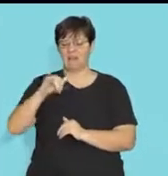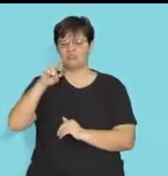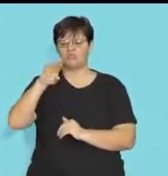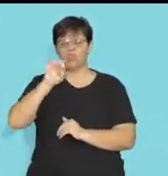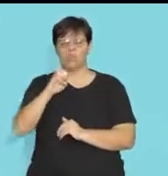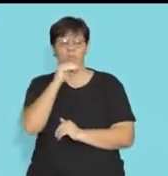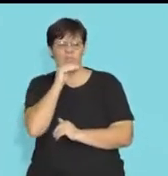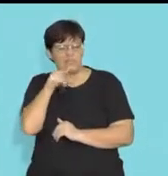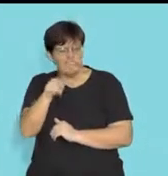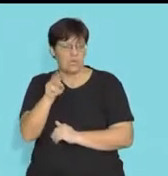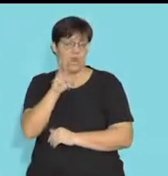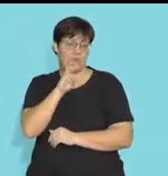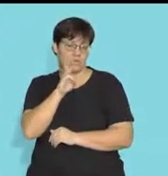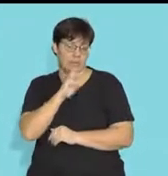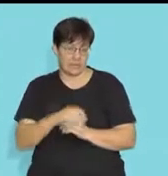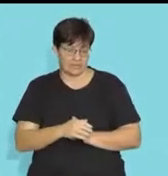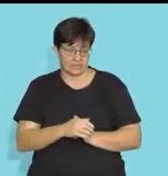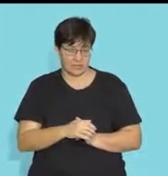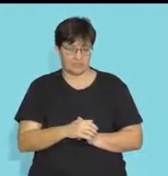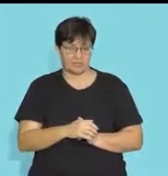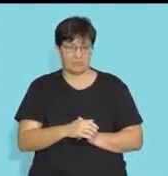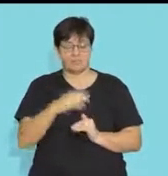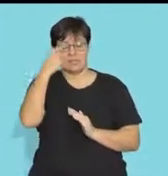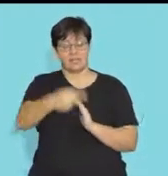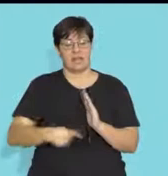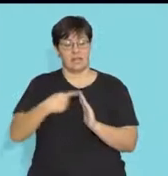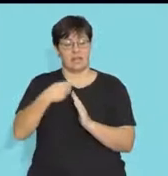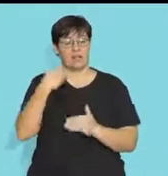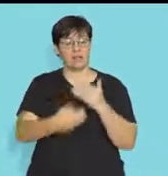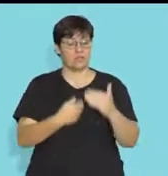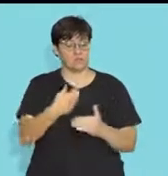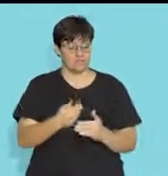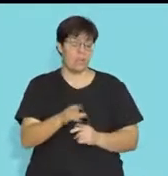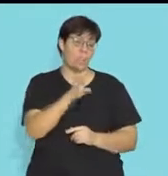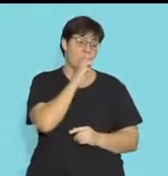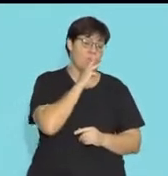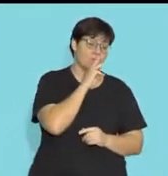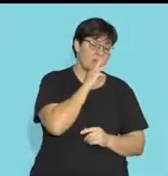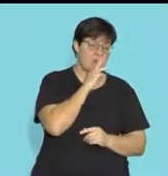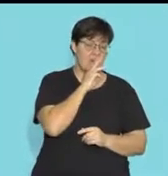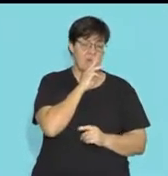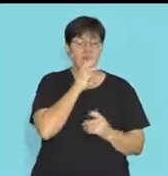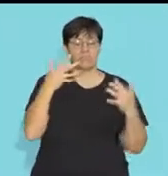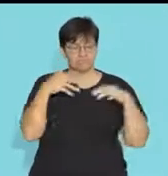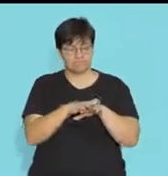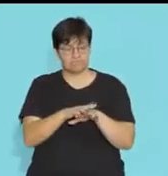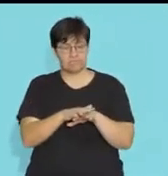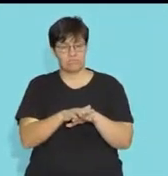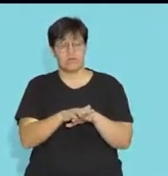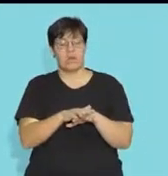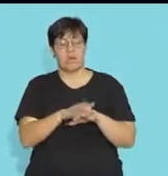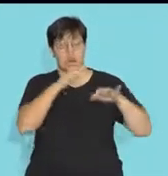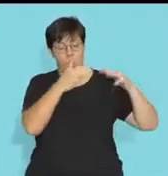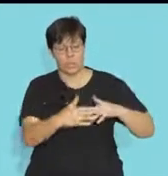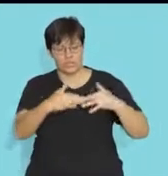let's try and understand what happens in this cycle. The cycle of processes by which water circulates between the